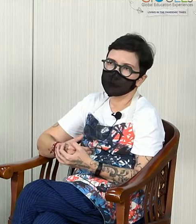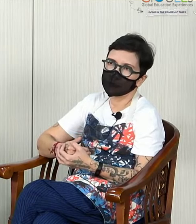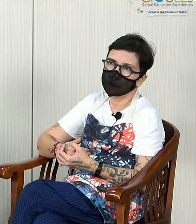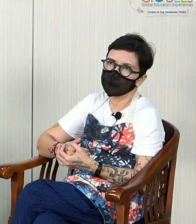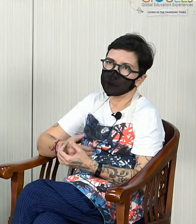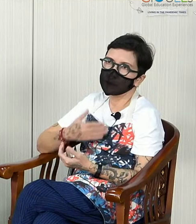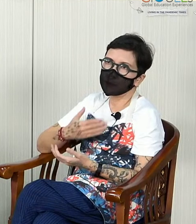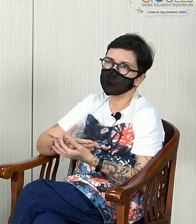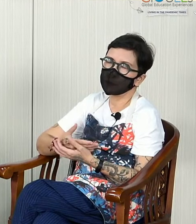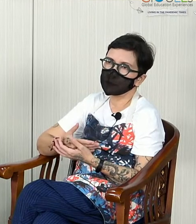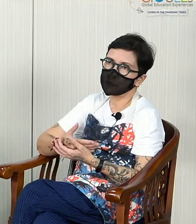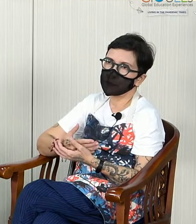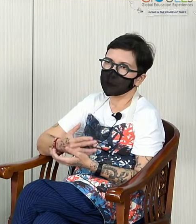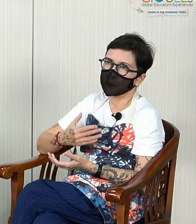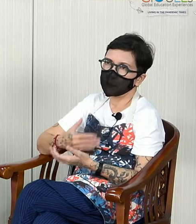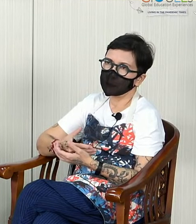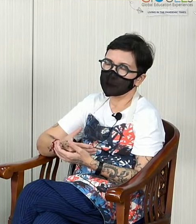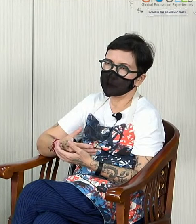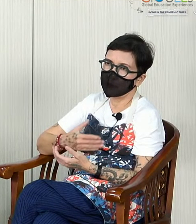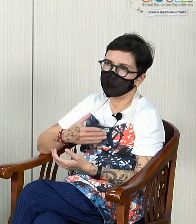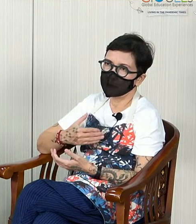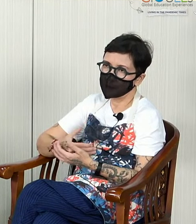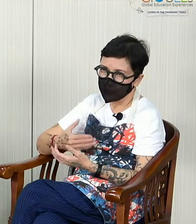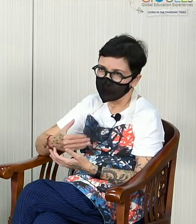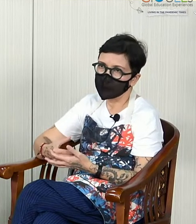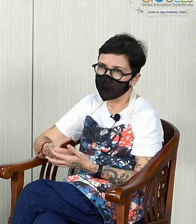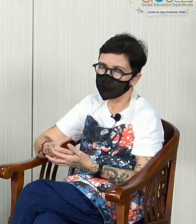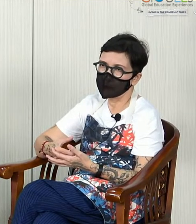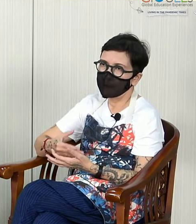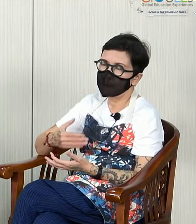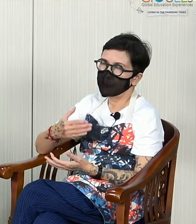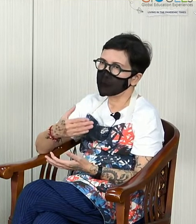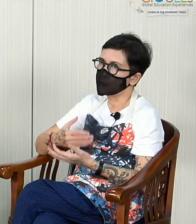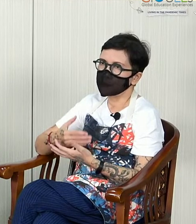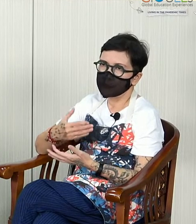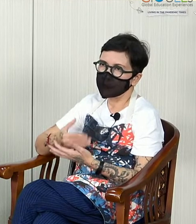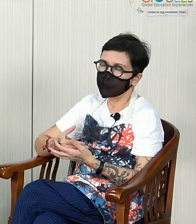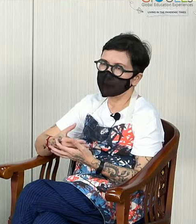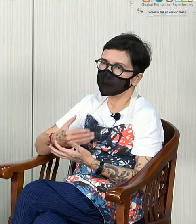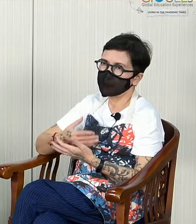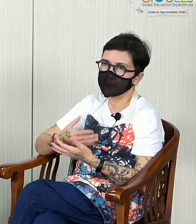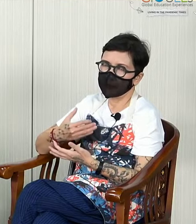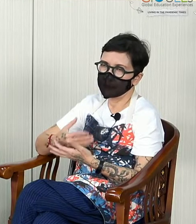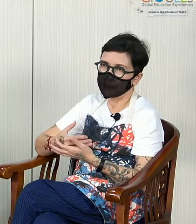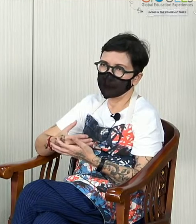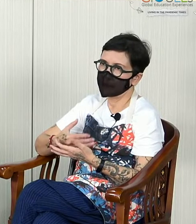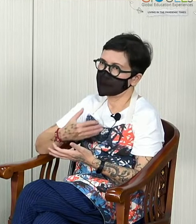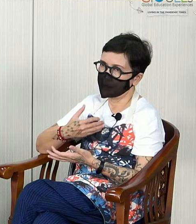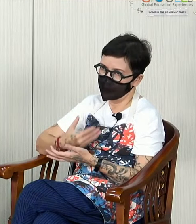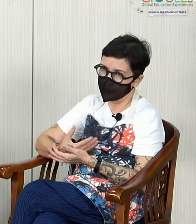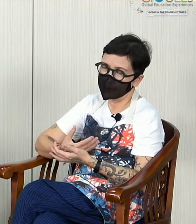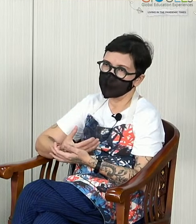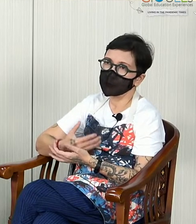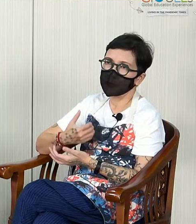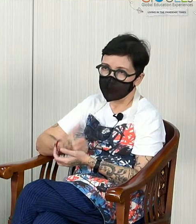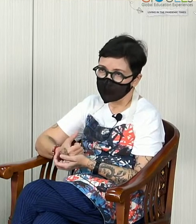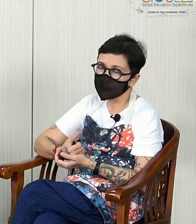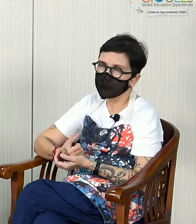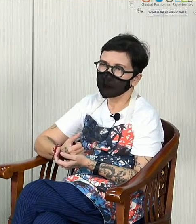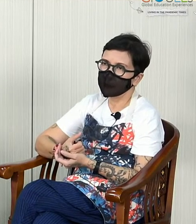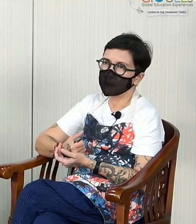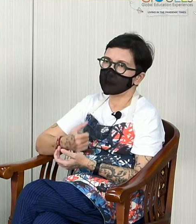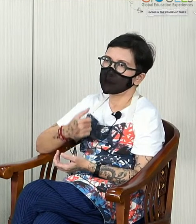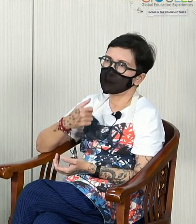again, you know your own food intakes. You don't take fried chicken every time you